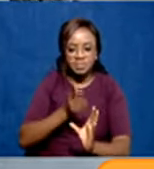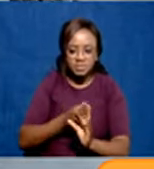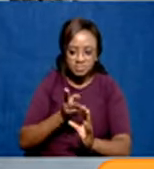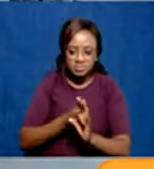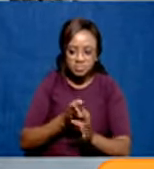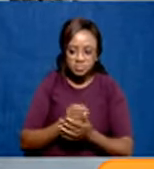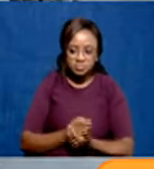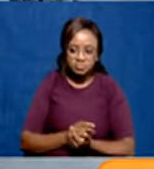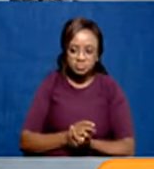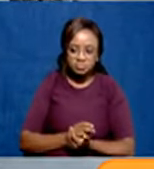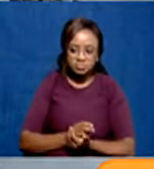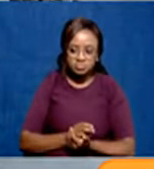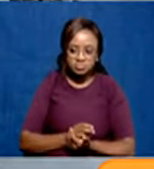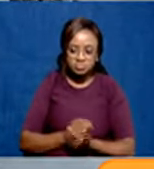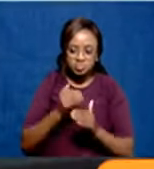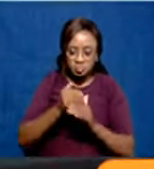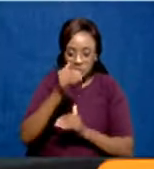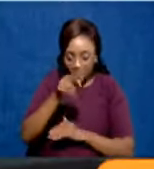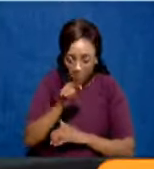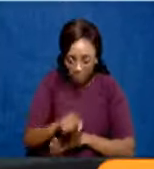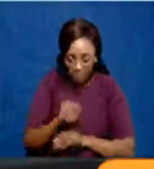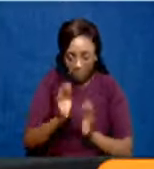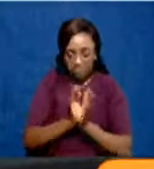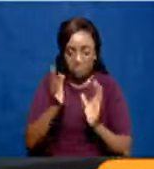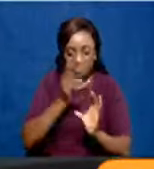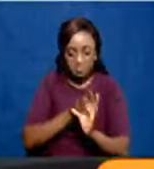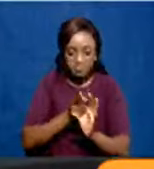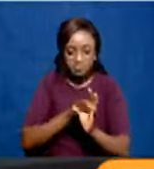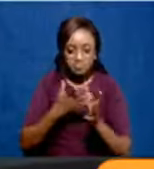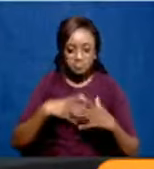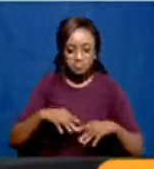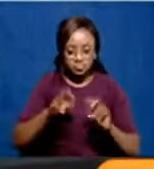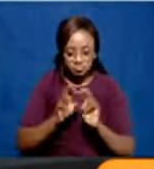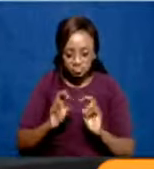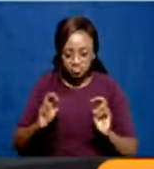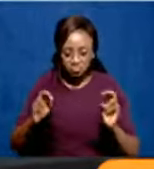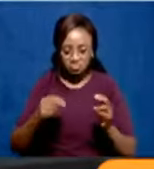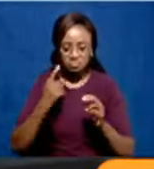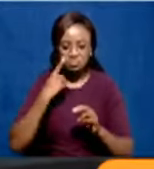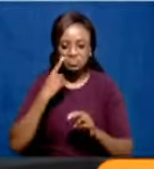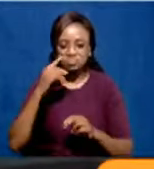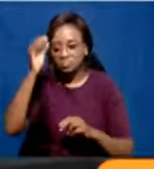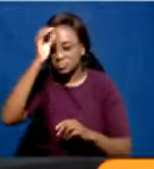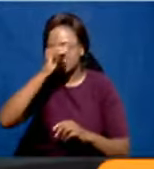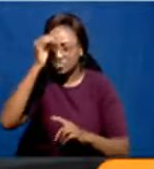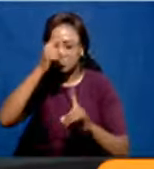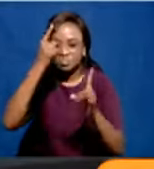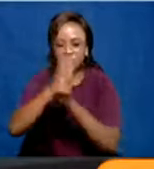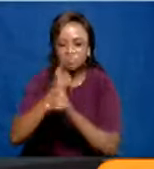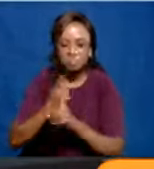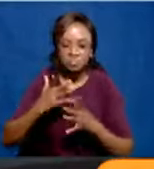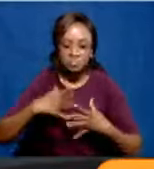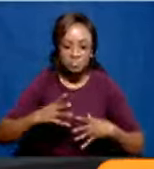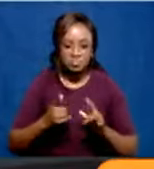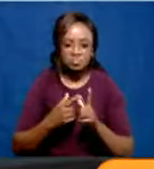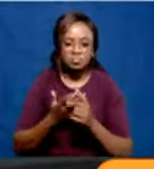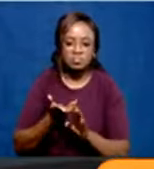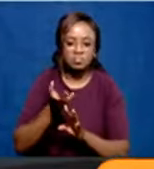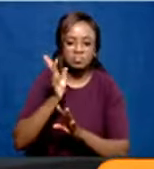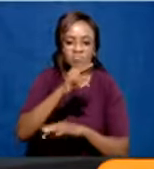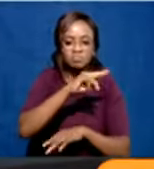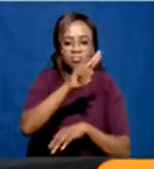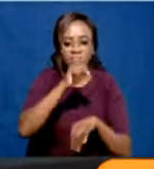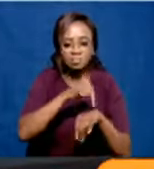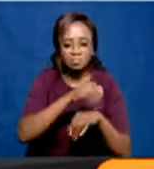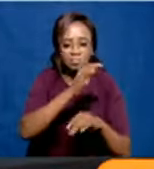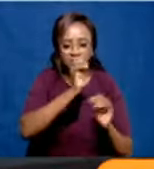So, after that public participation, people will go sit down and look at, collate the views. And after that, we're even going back to the National Assembly and the